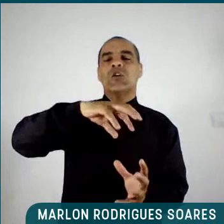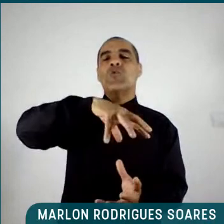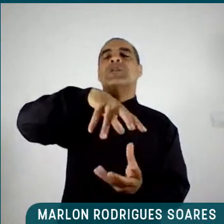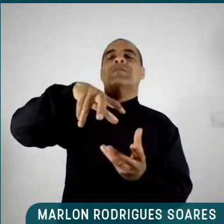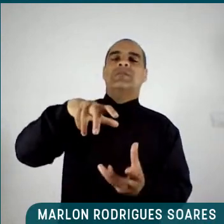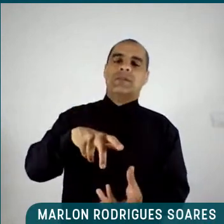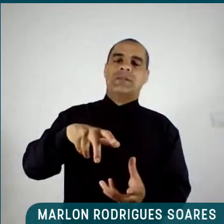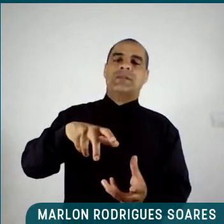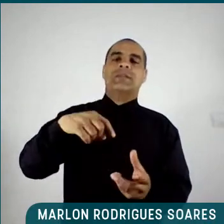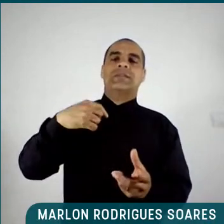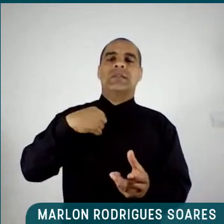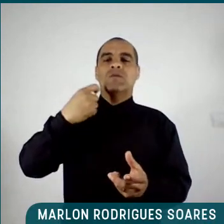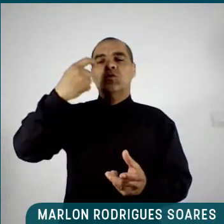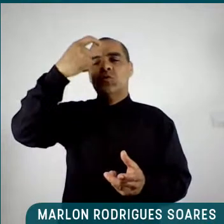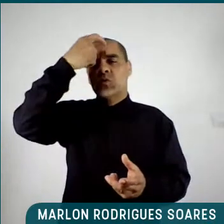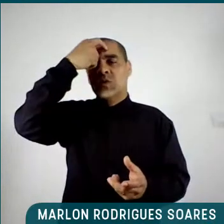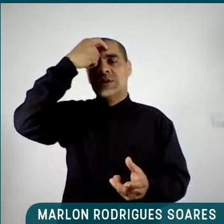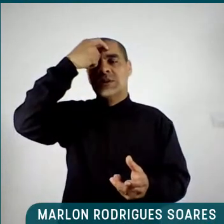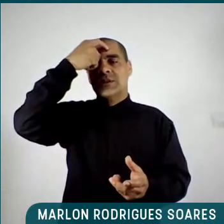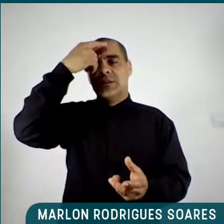this